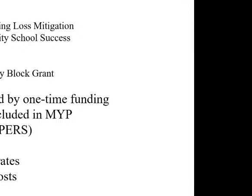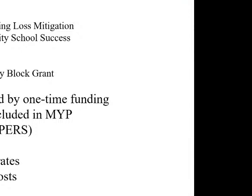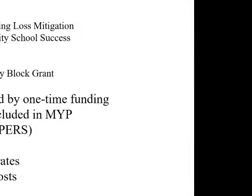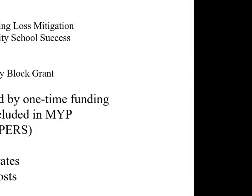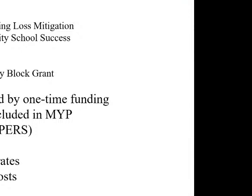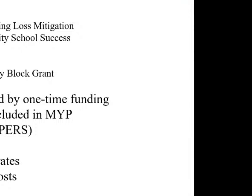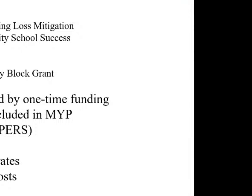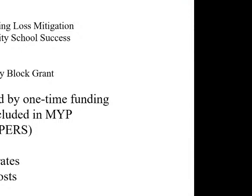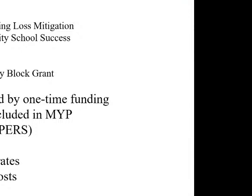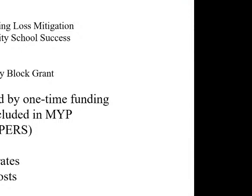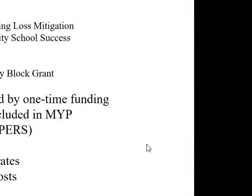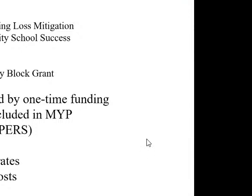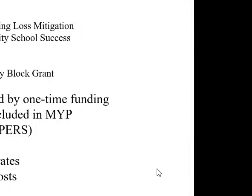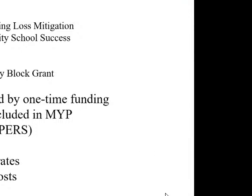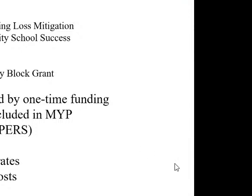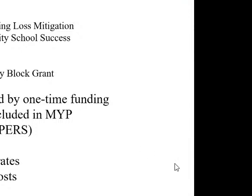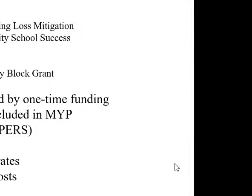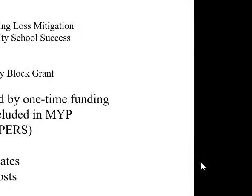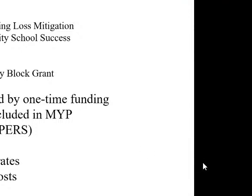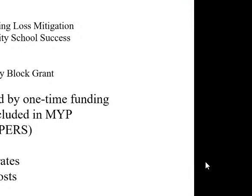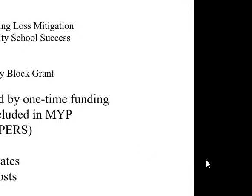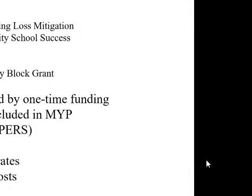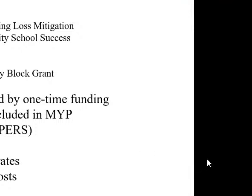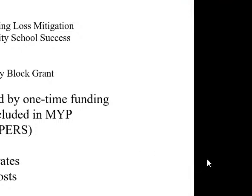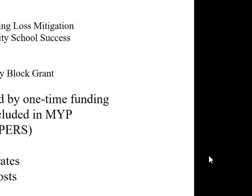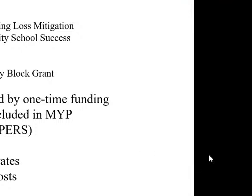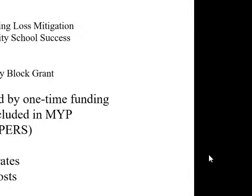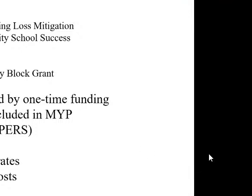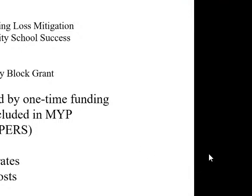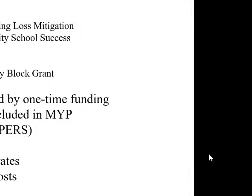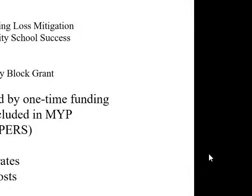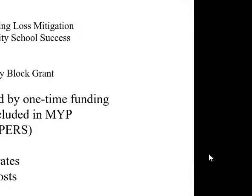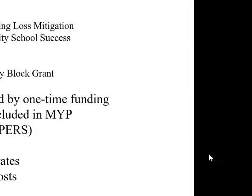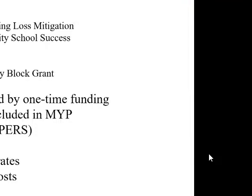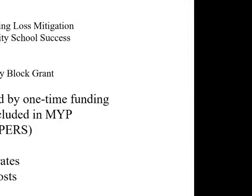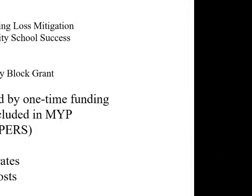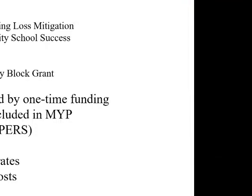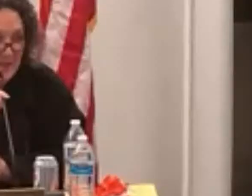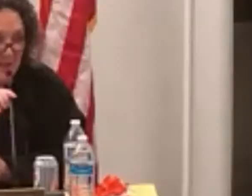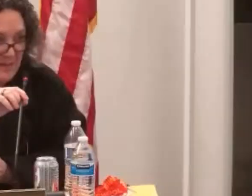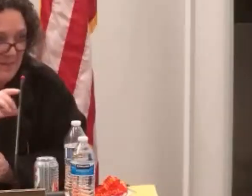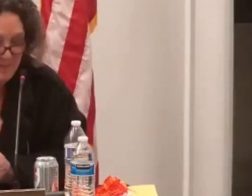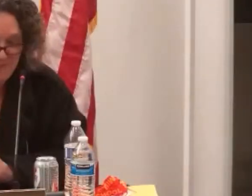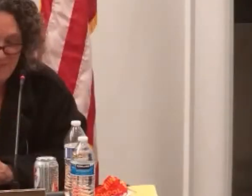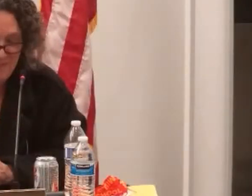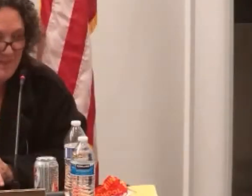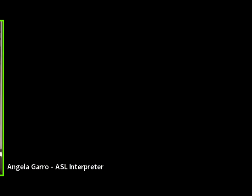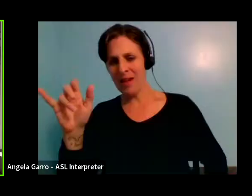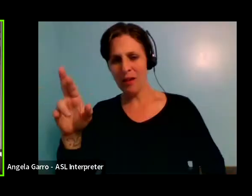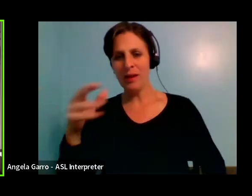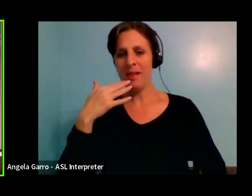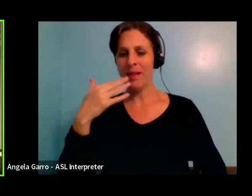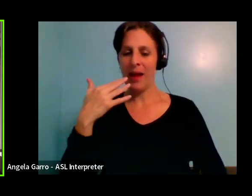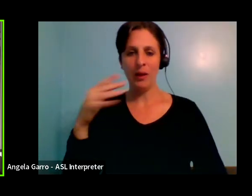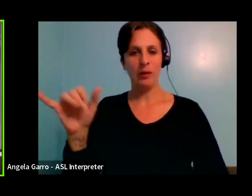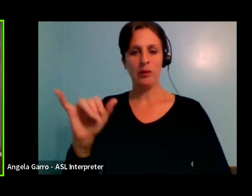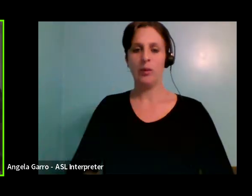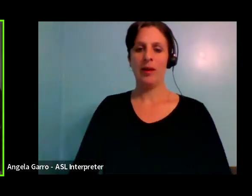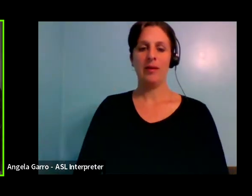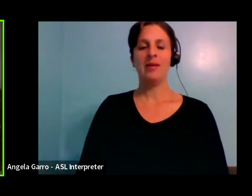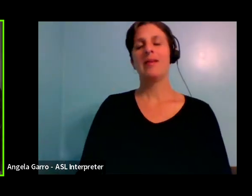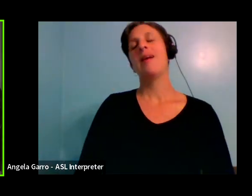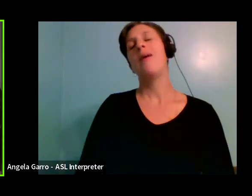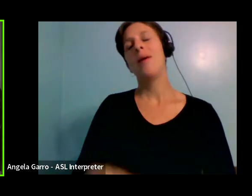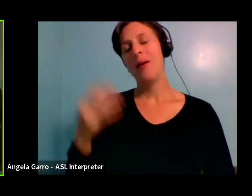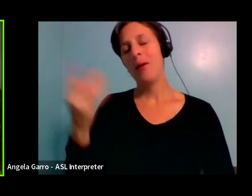presentation but I also see the two V's in the back there, Vanessa and Valerie. So I just want to thank them as well. We always say thank you. I Yeah, forgot. thank Sorry.